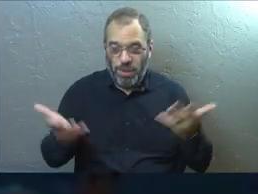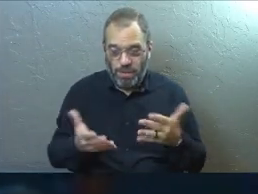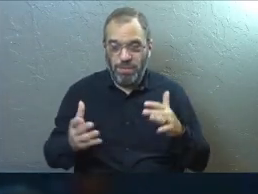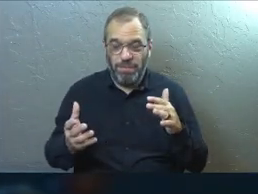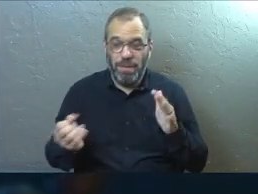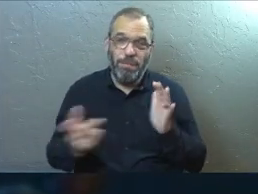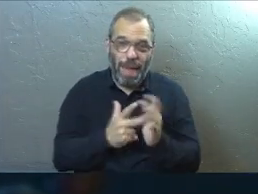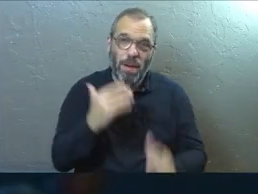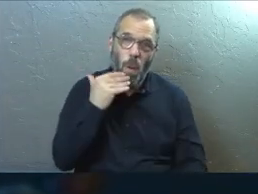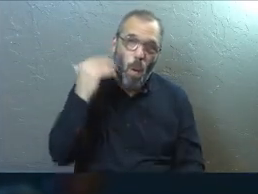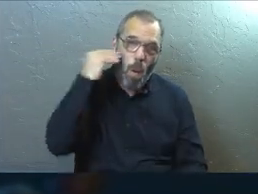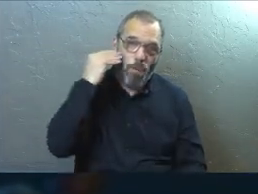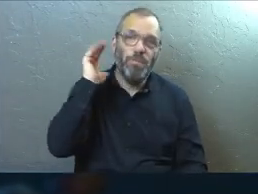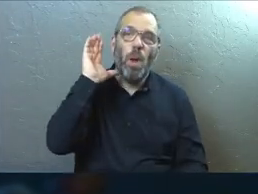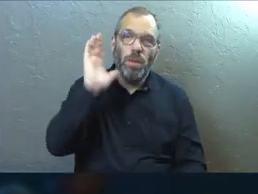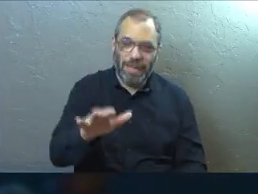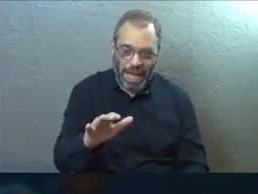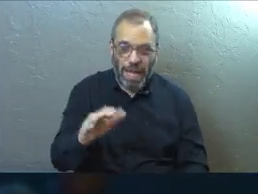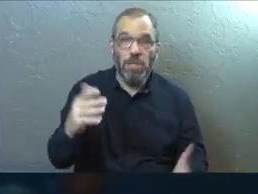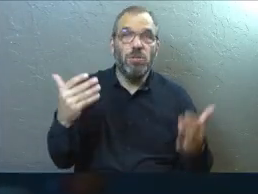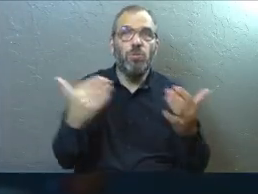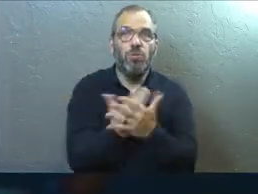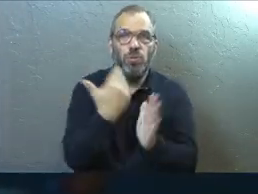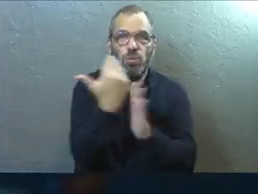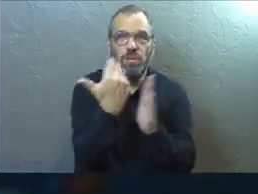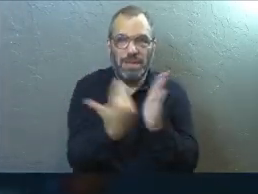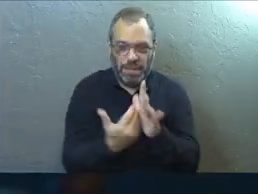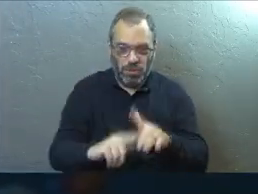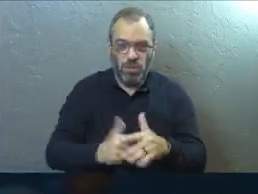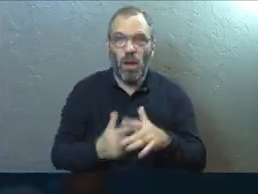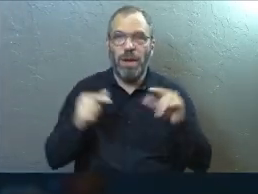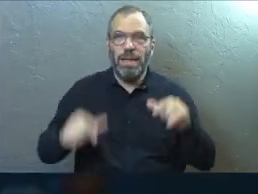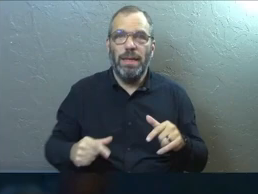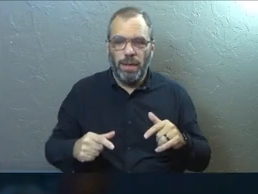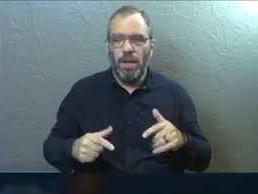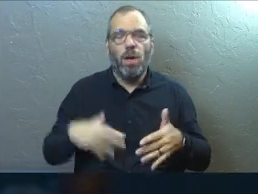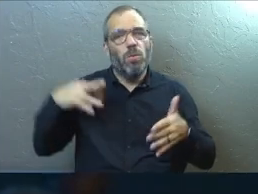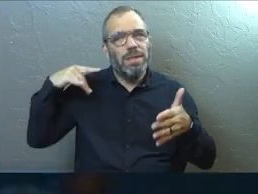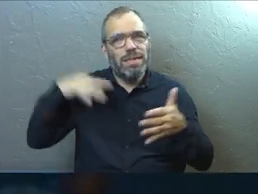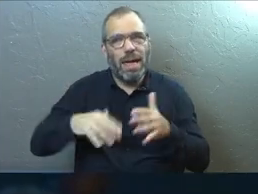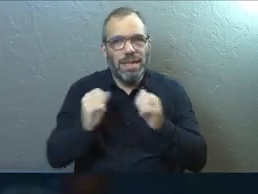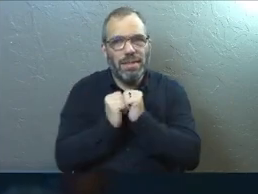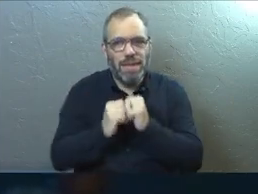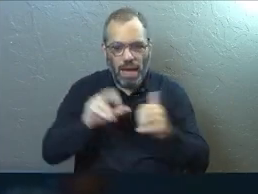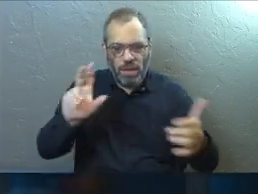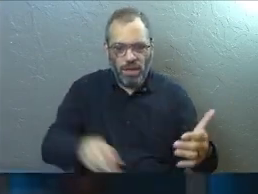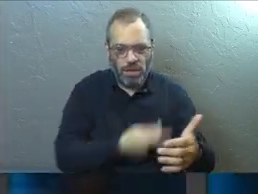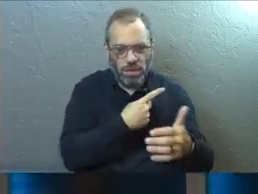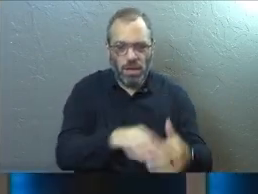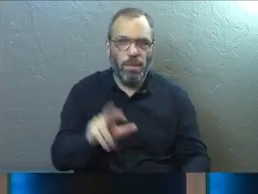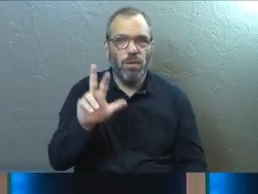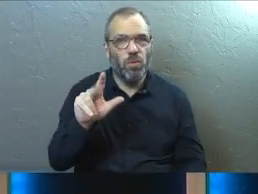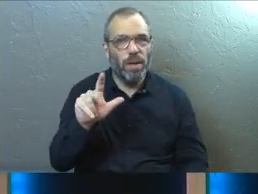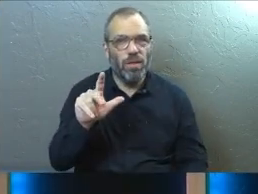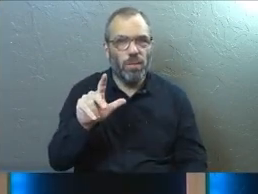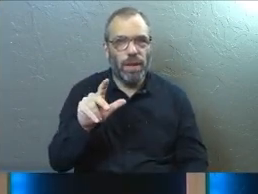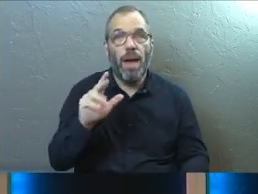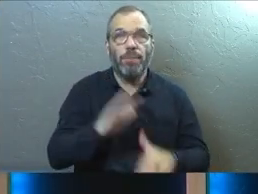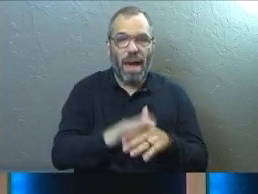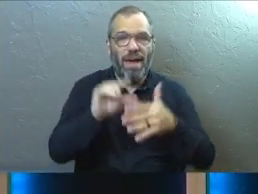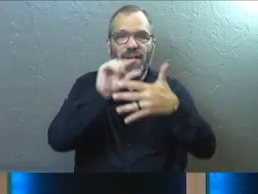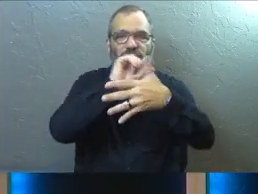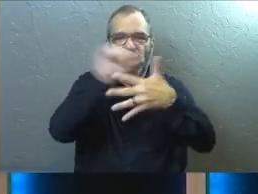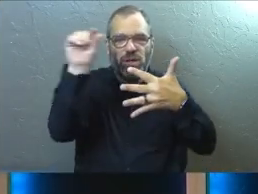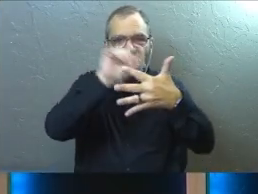and to be back. So, but we are in this brand new series we're starting today where we're going to walk through Psalm 23. We're going to go